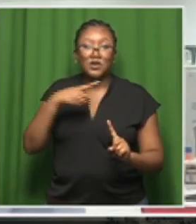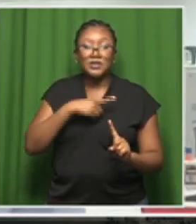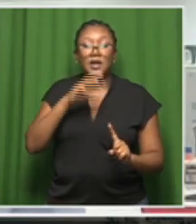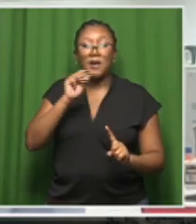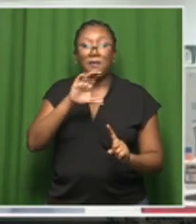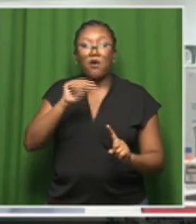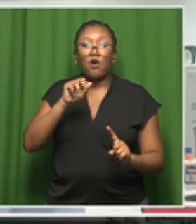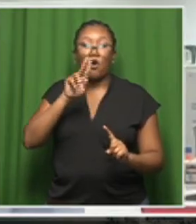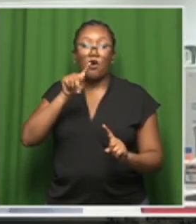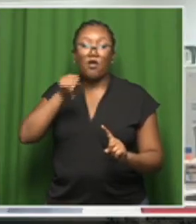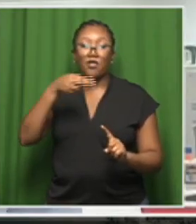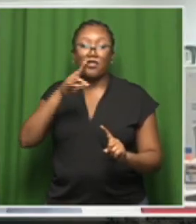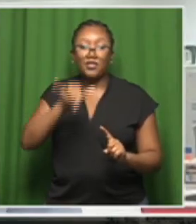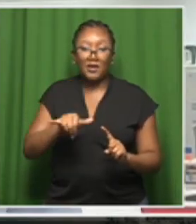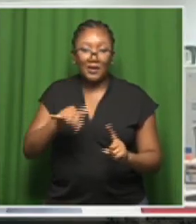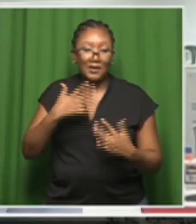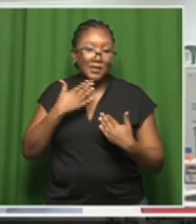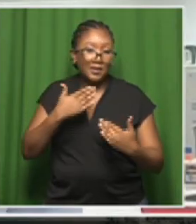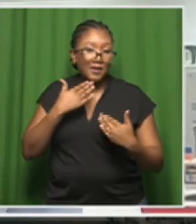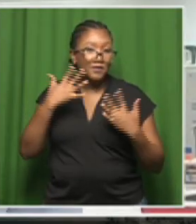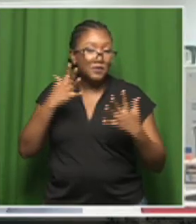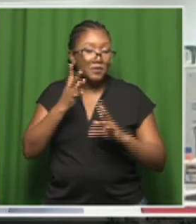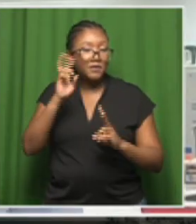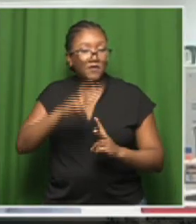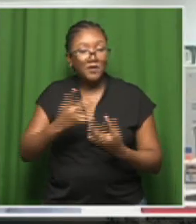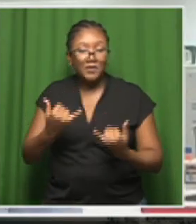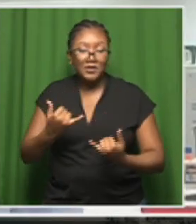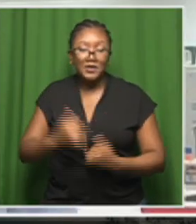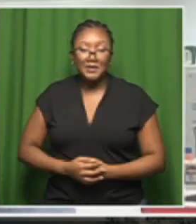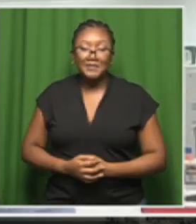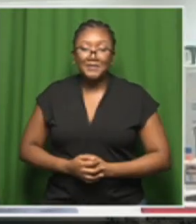McCarthy. Dr. McCarthy, pleasure to have you with us. Welcome to Morning Live.